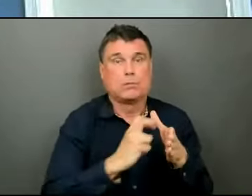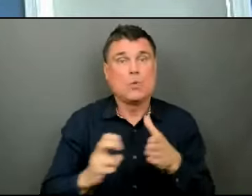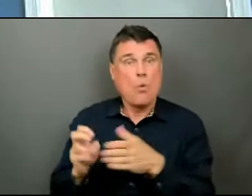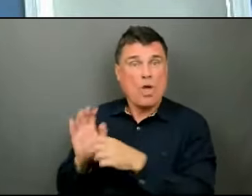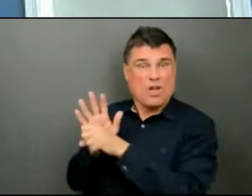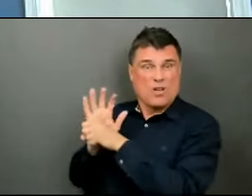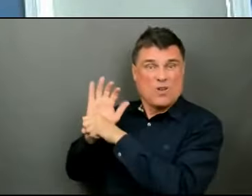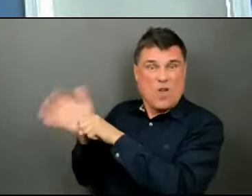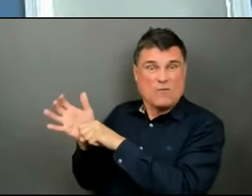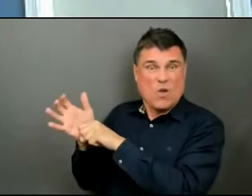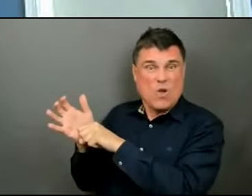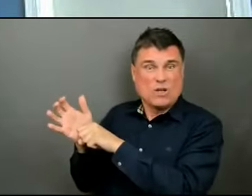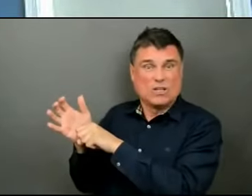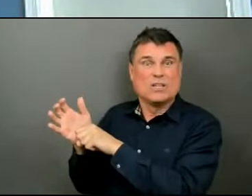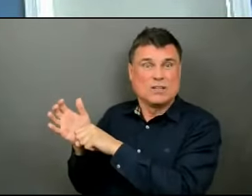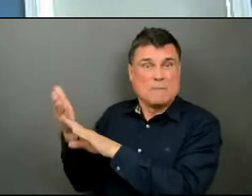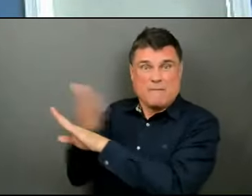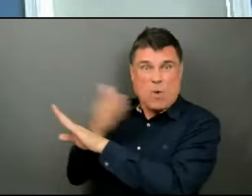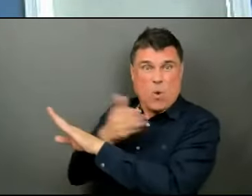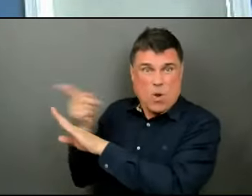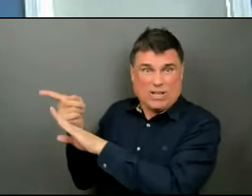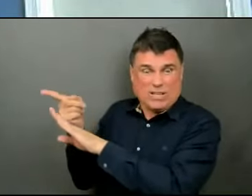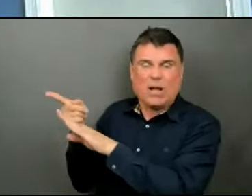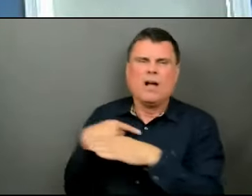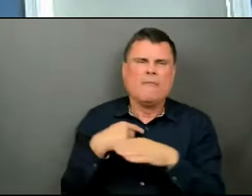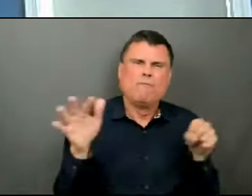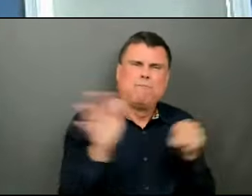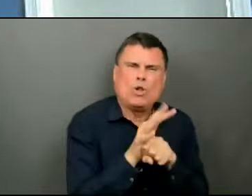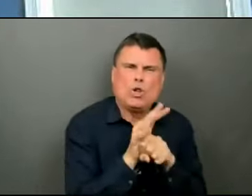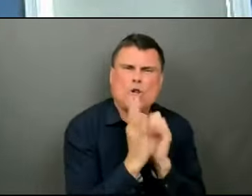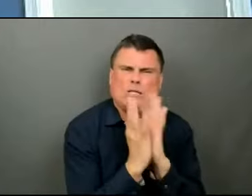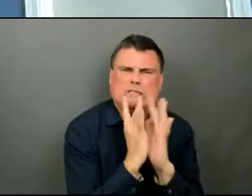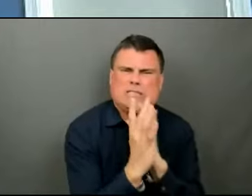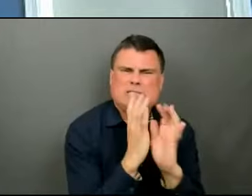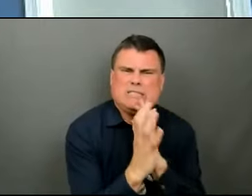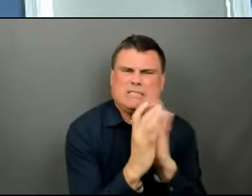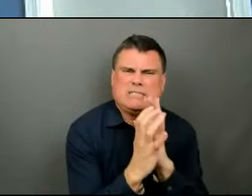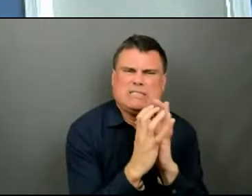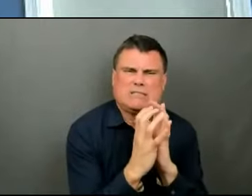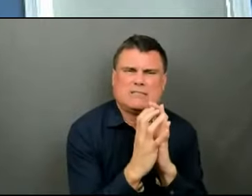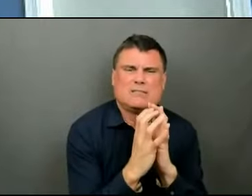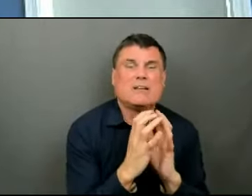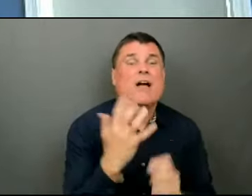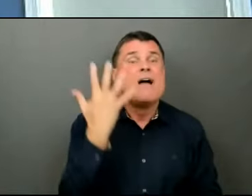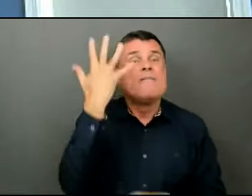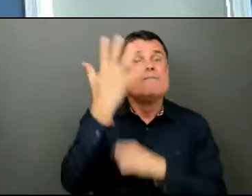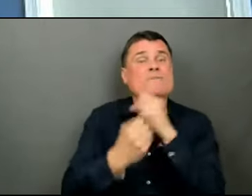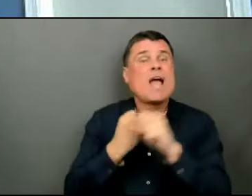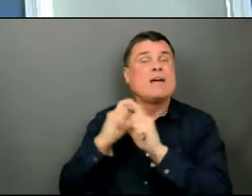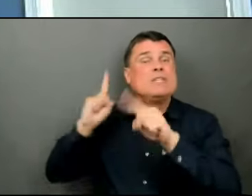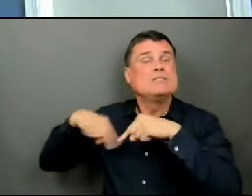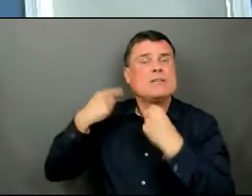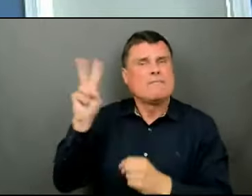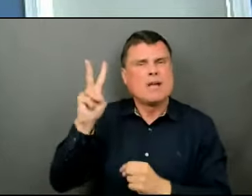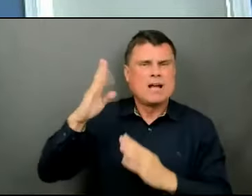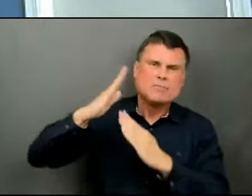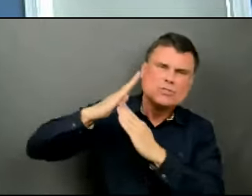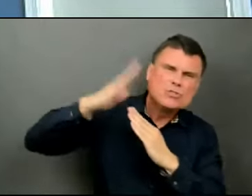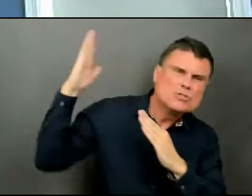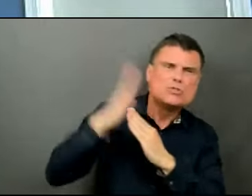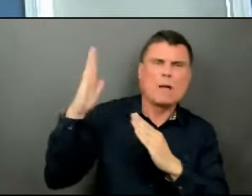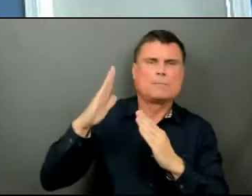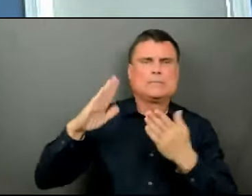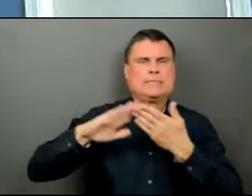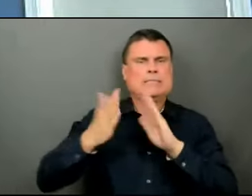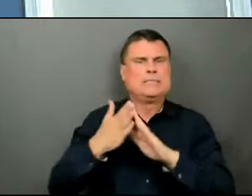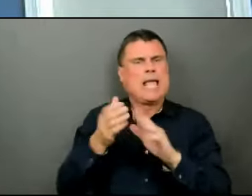seams. For five consecutive years, Metro Vancouver was among the top regions in all of North America for annual ridership